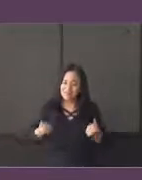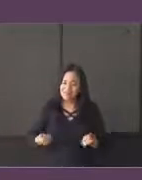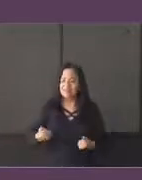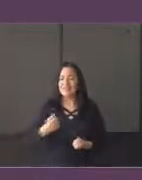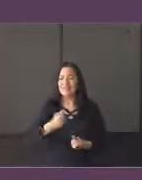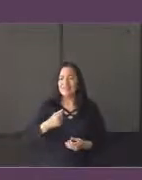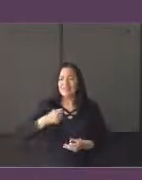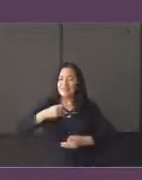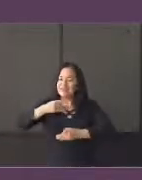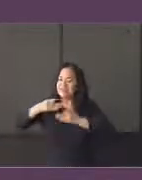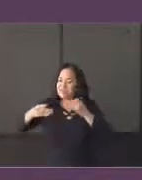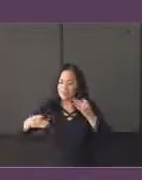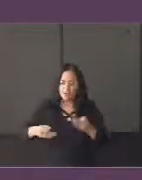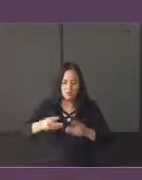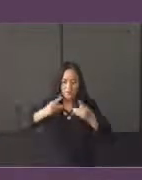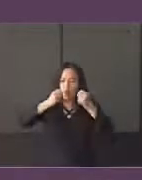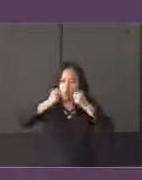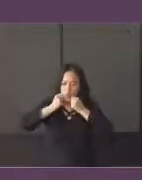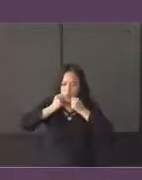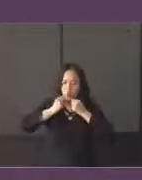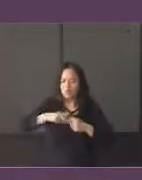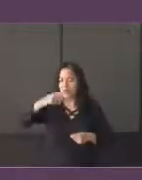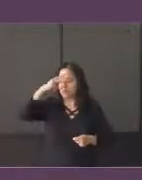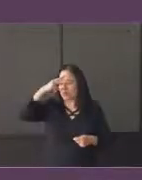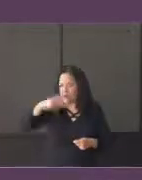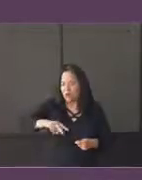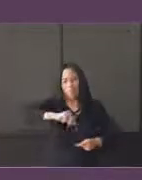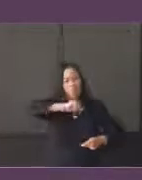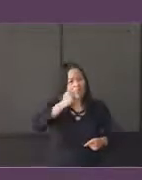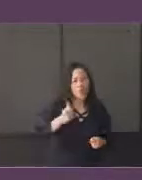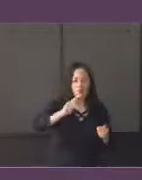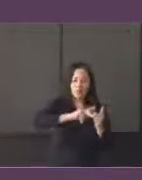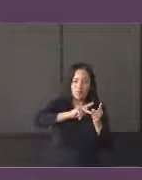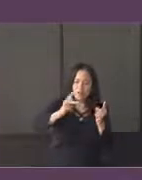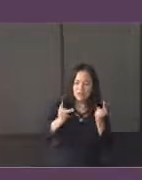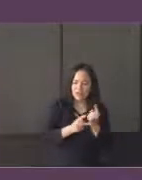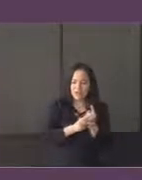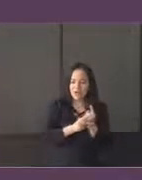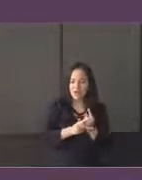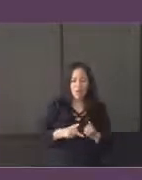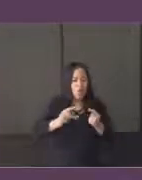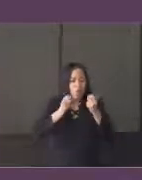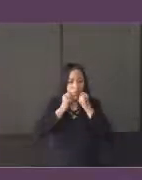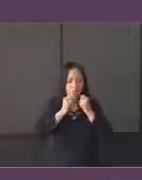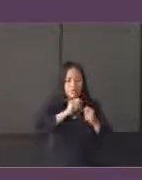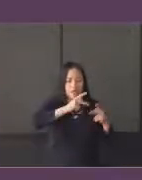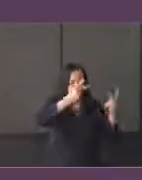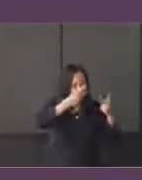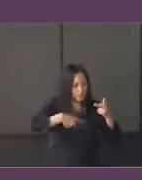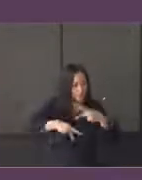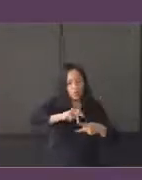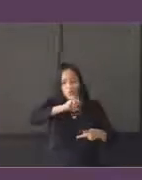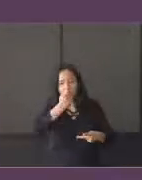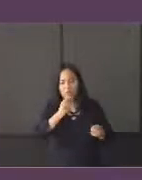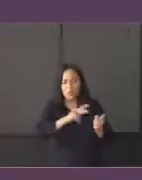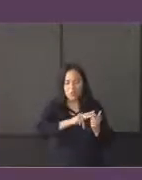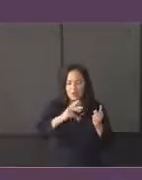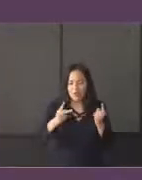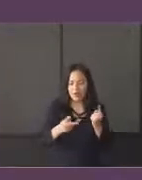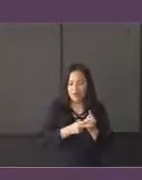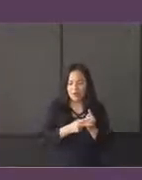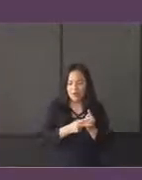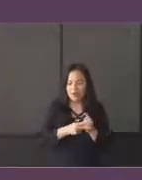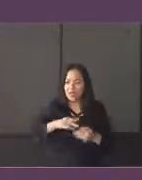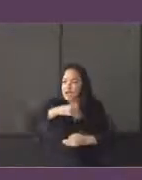the extent that everyone, either Mexicans or not, may have a migration